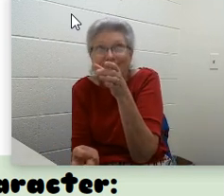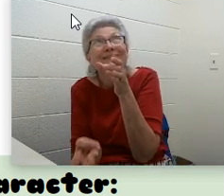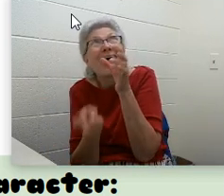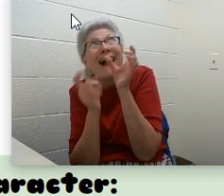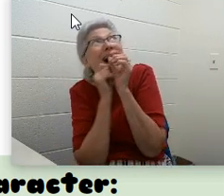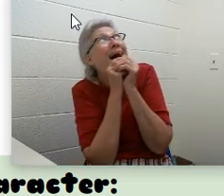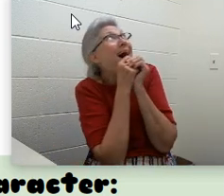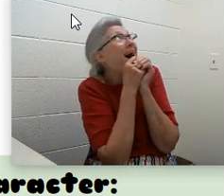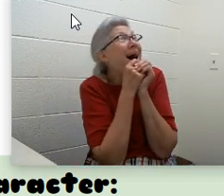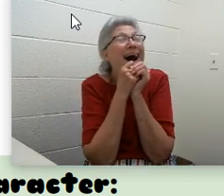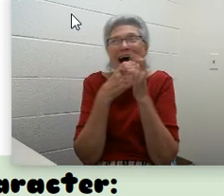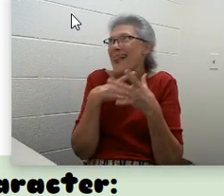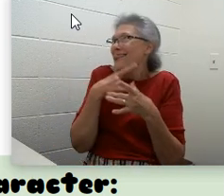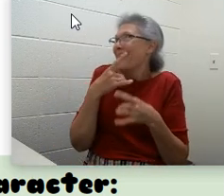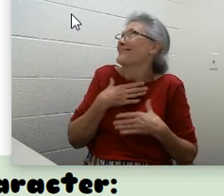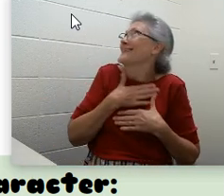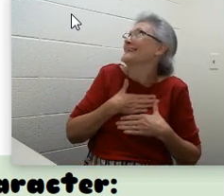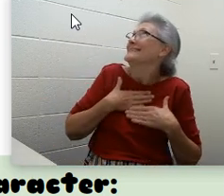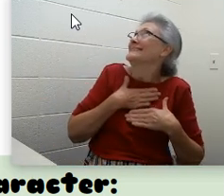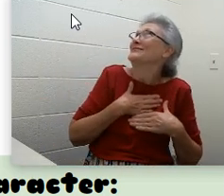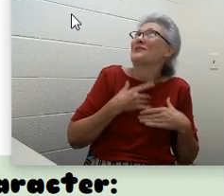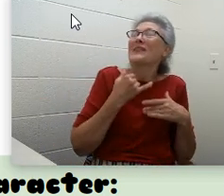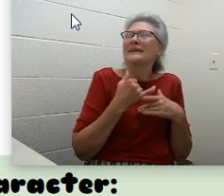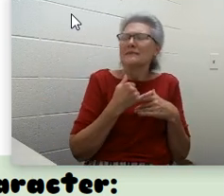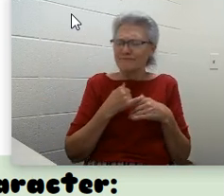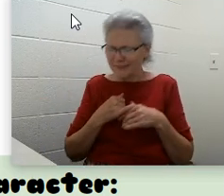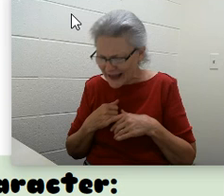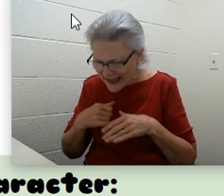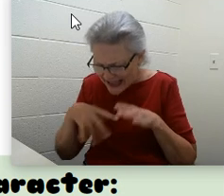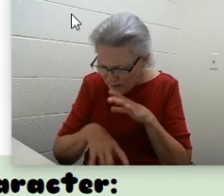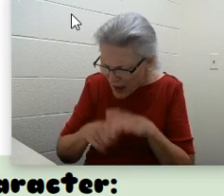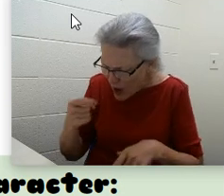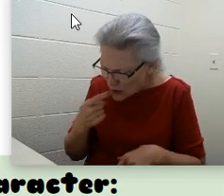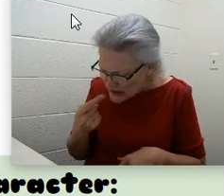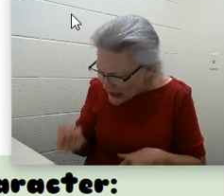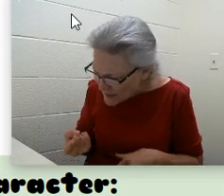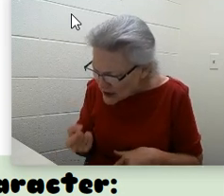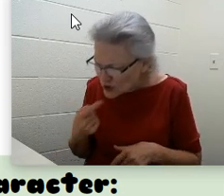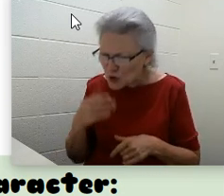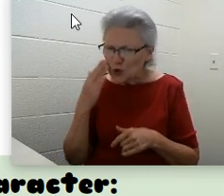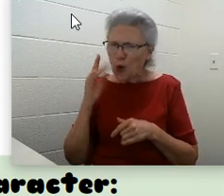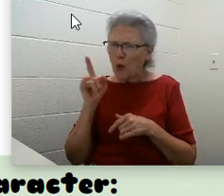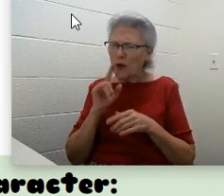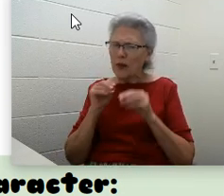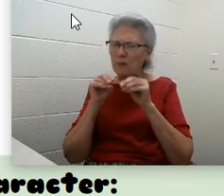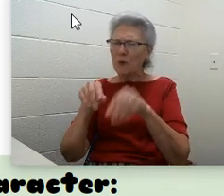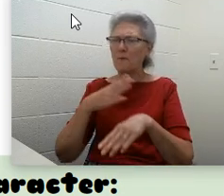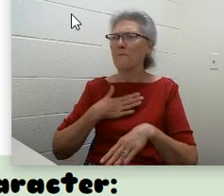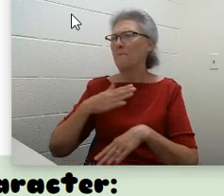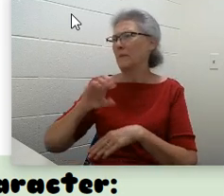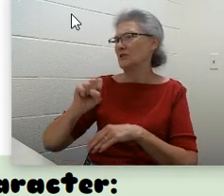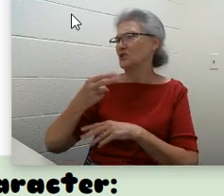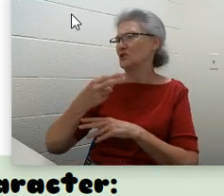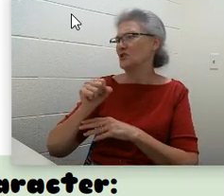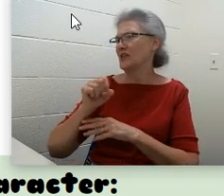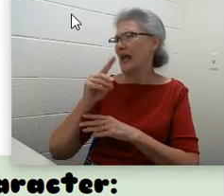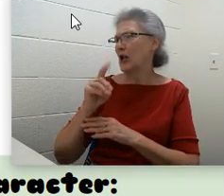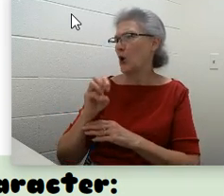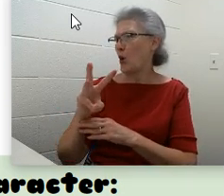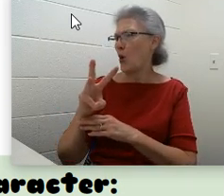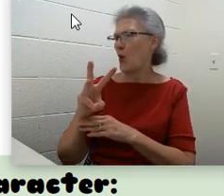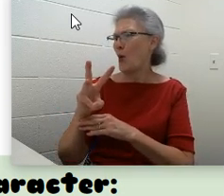jug before. "Oh, do come out of that jug and tell me, do you know where they put my shadow?"